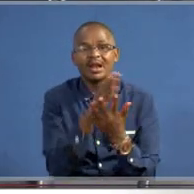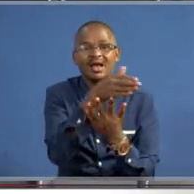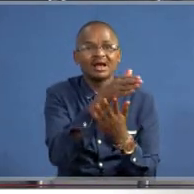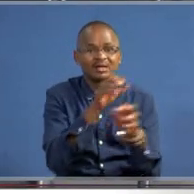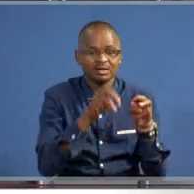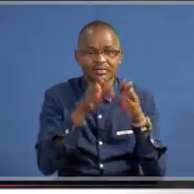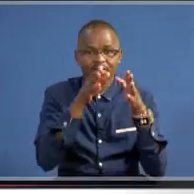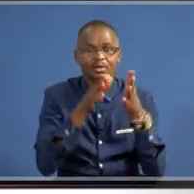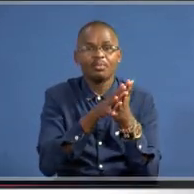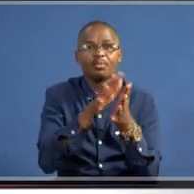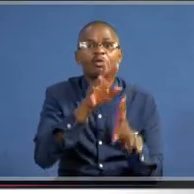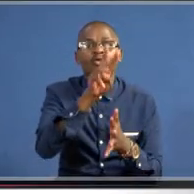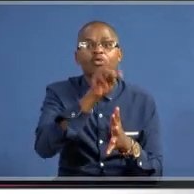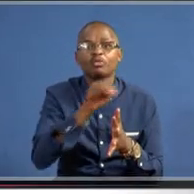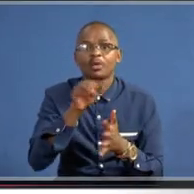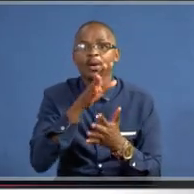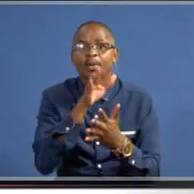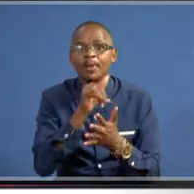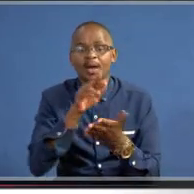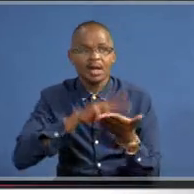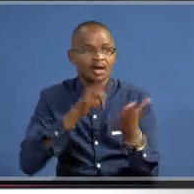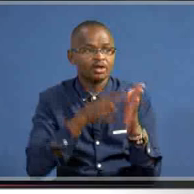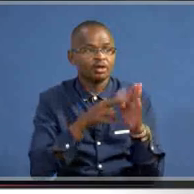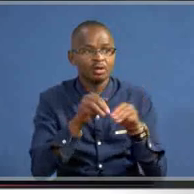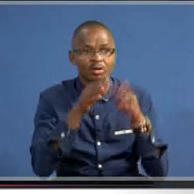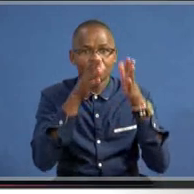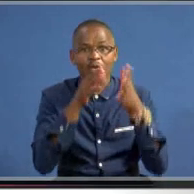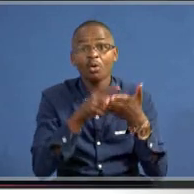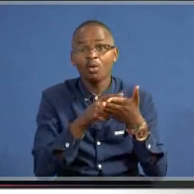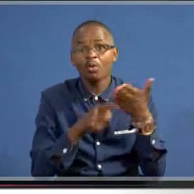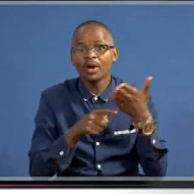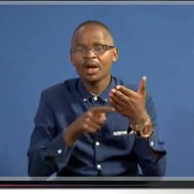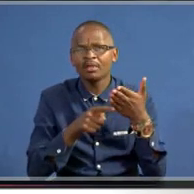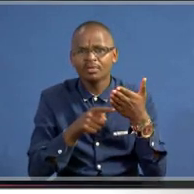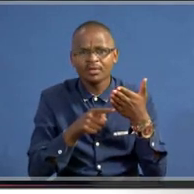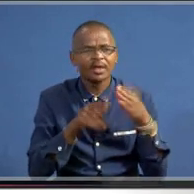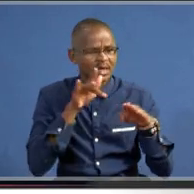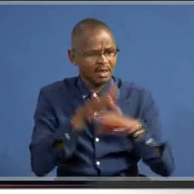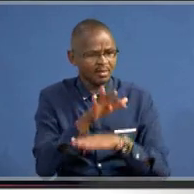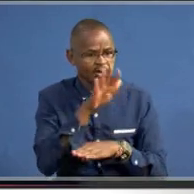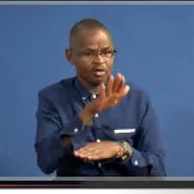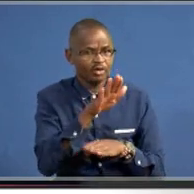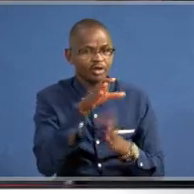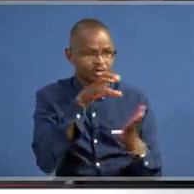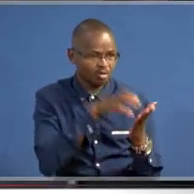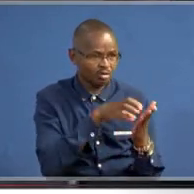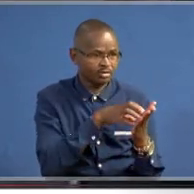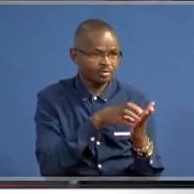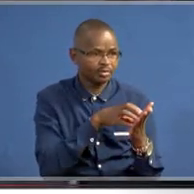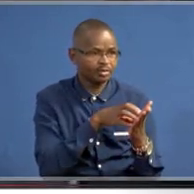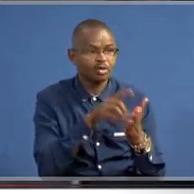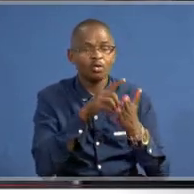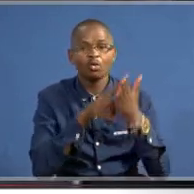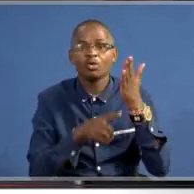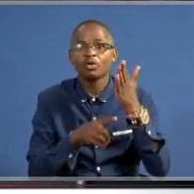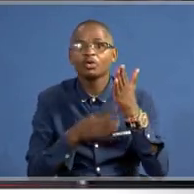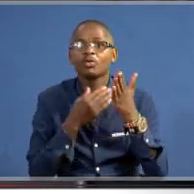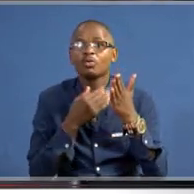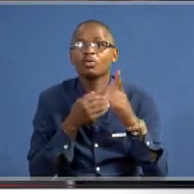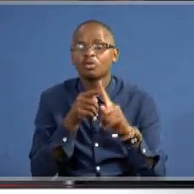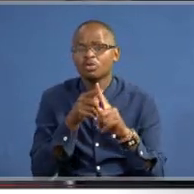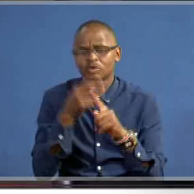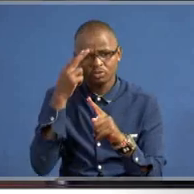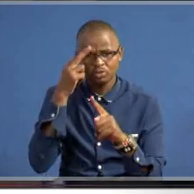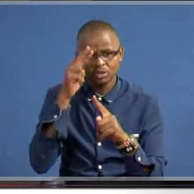but those above 2 million to run by regional managers so what are the implications of these conditions so what you tend to see is a